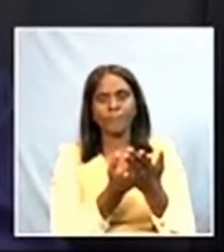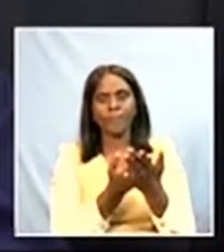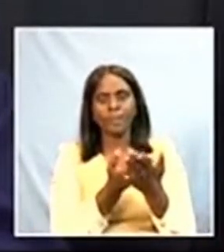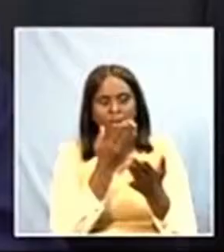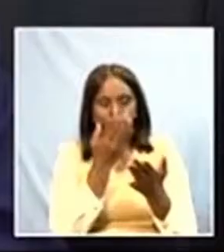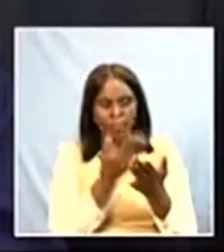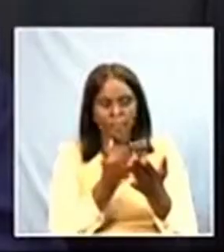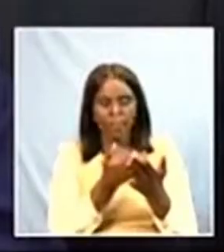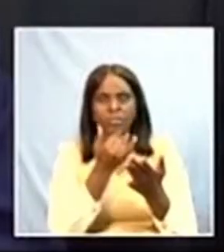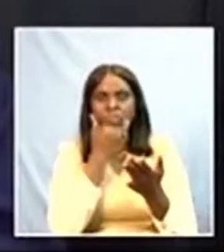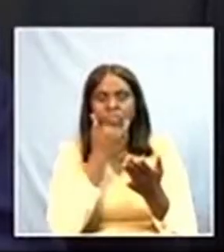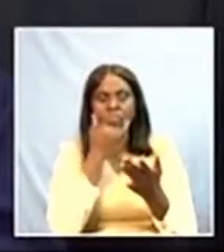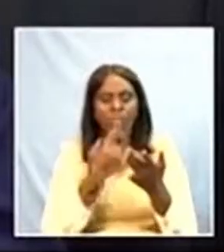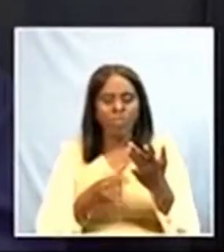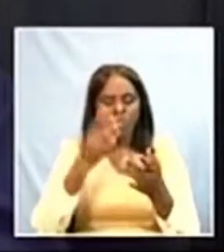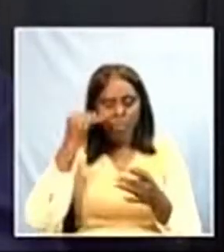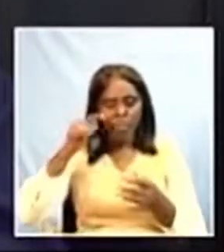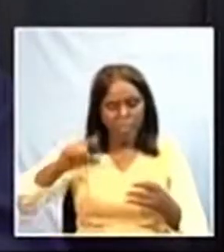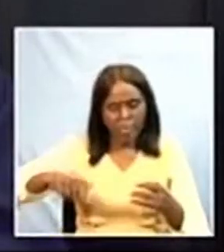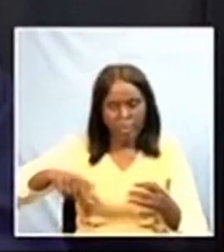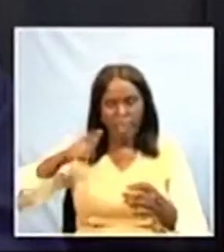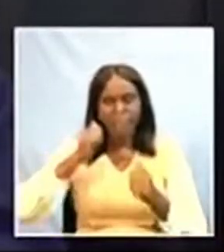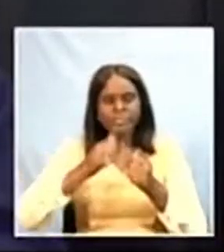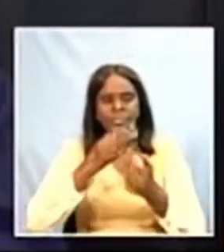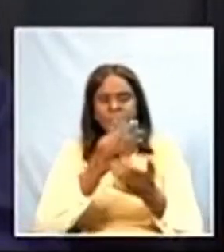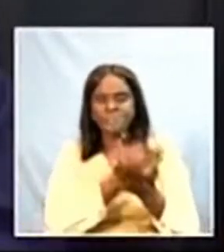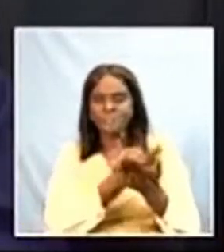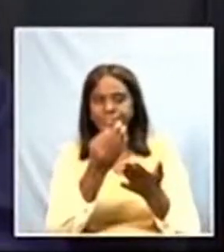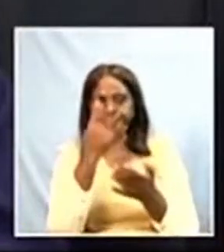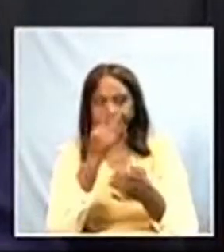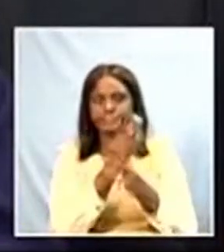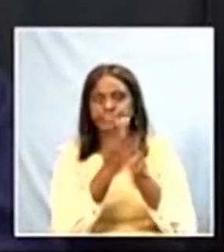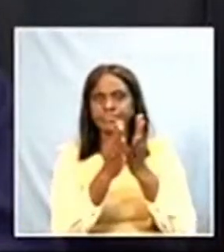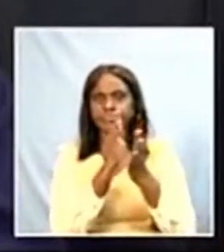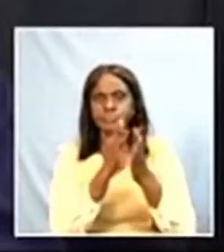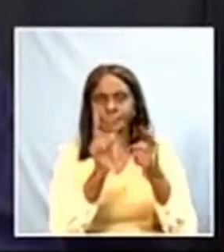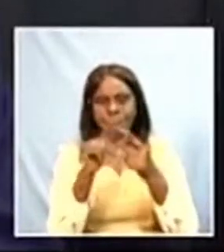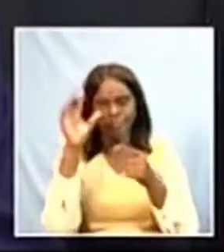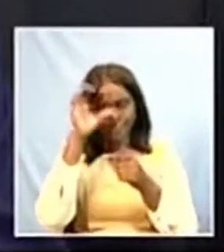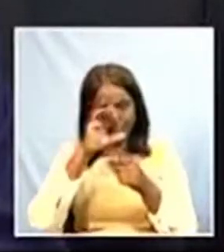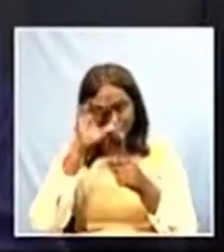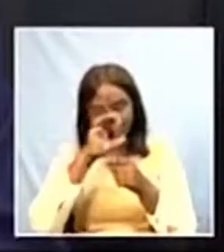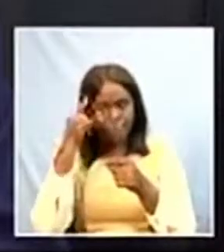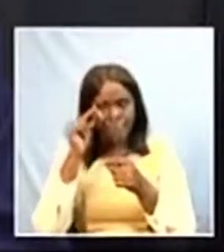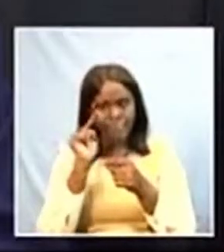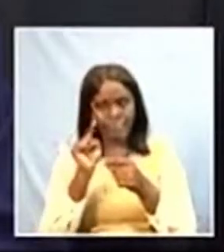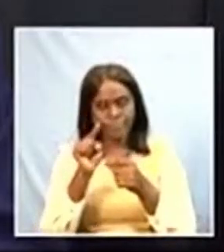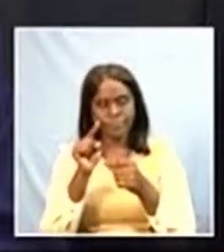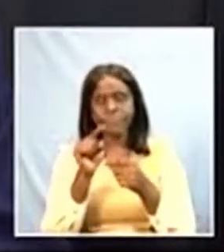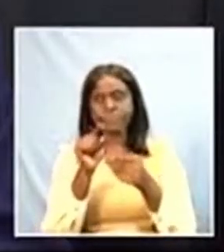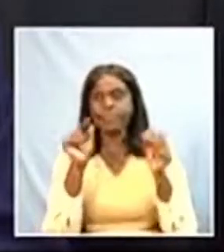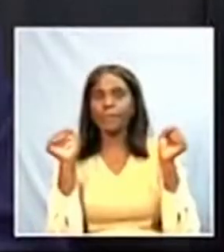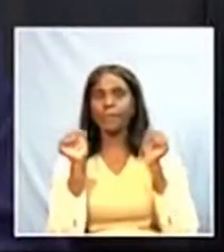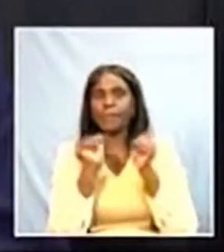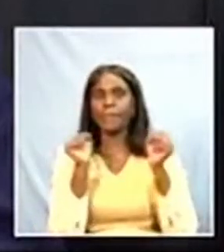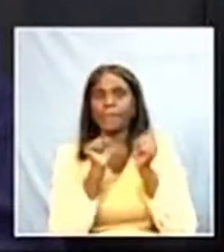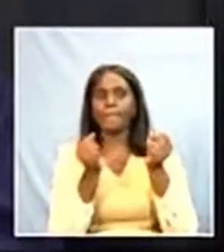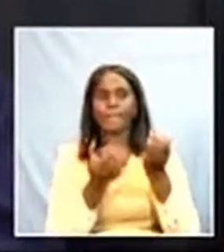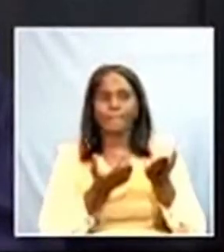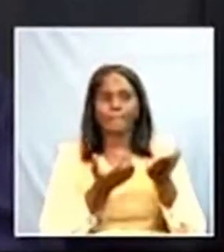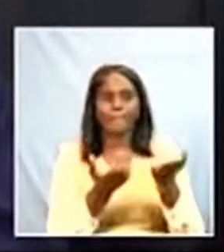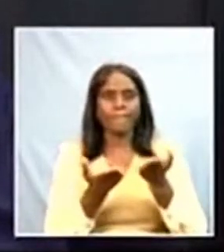The cause of delay was due to failure by the contractor to source the refrigeration